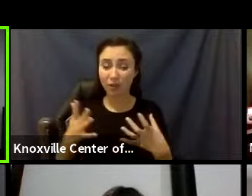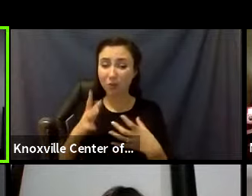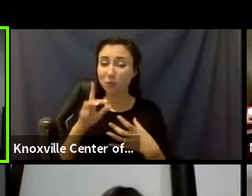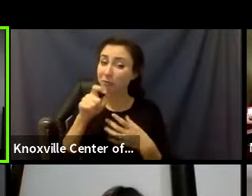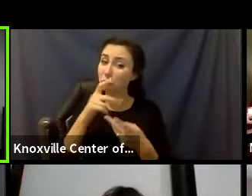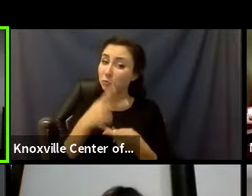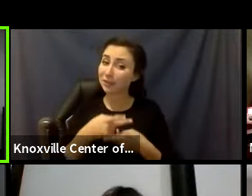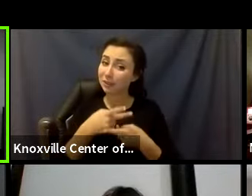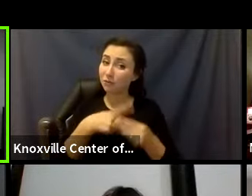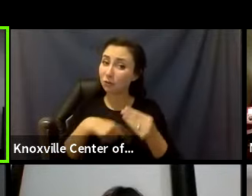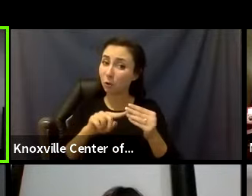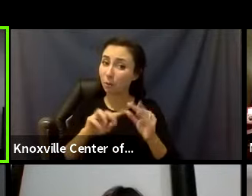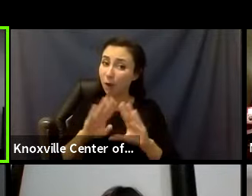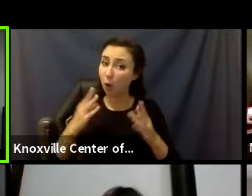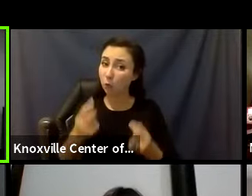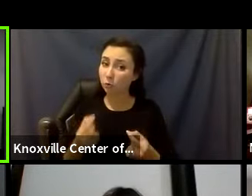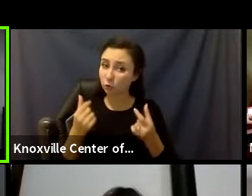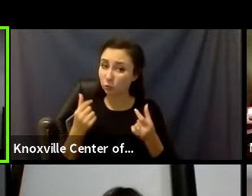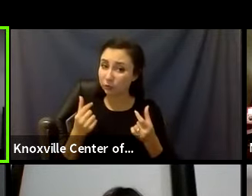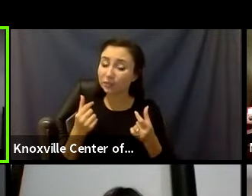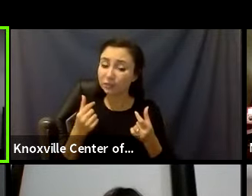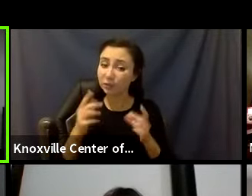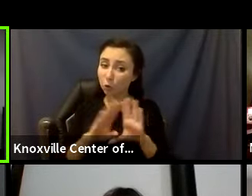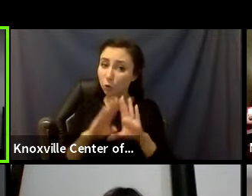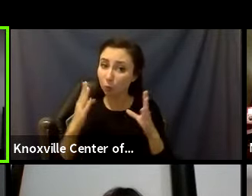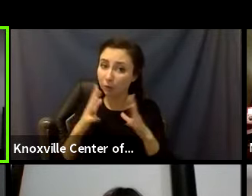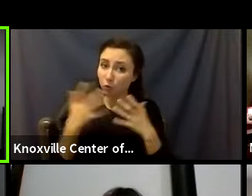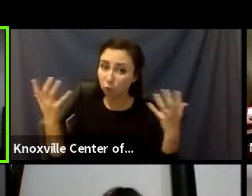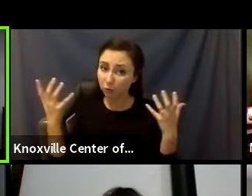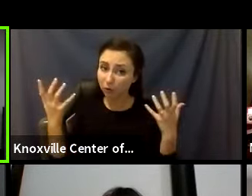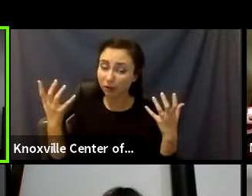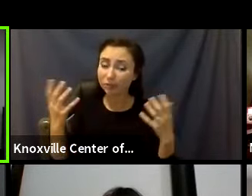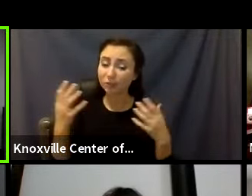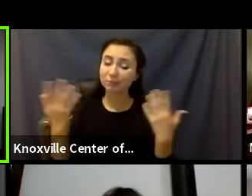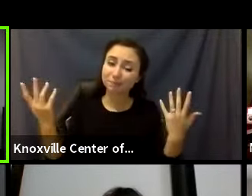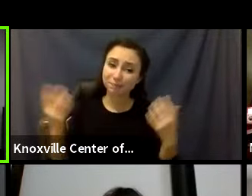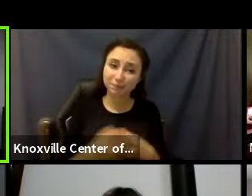opening too quickly and opening too much.